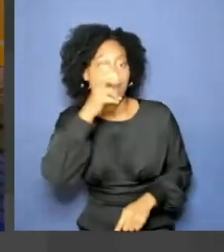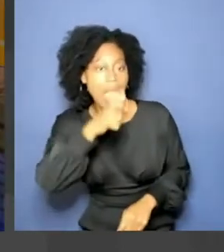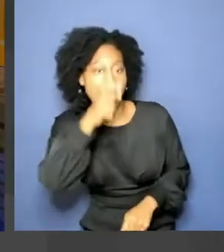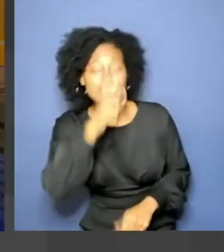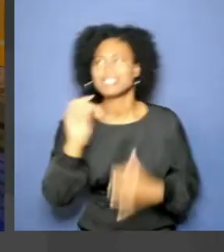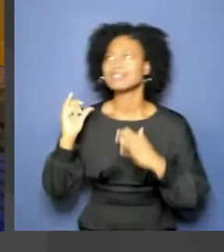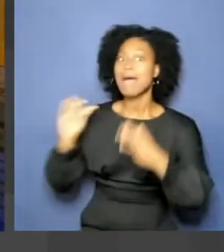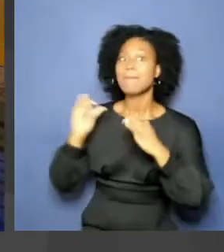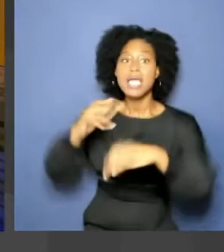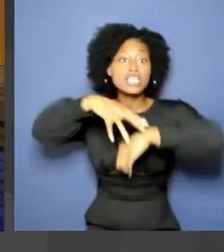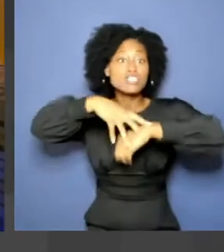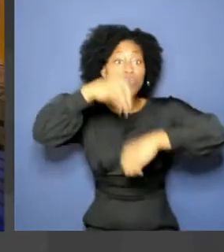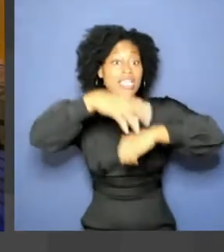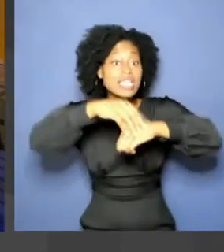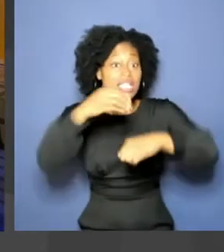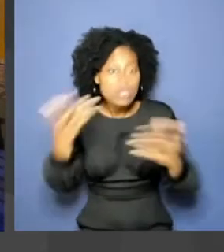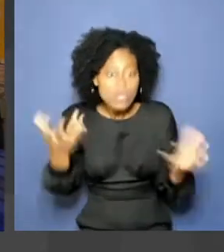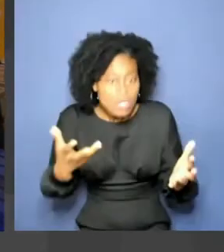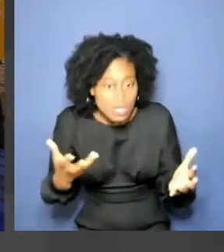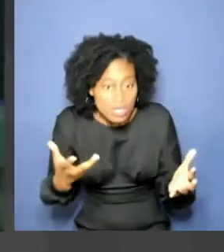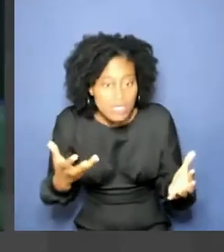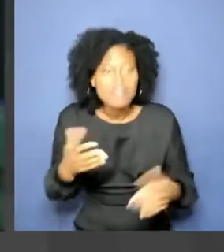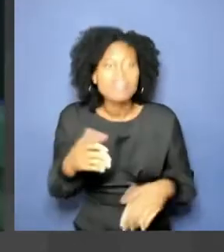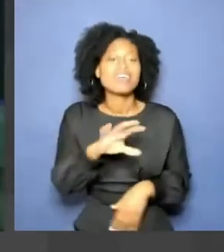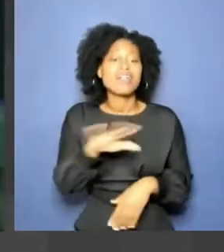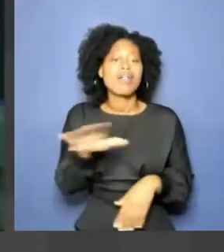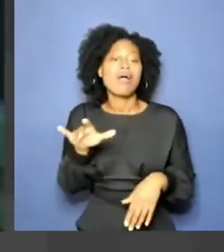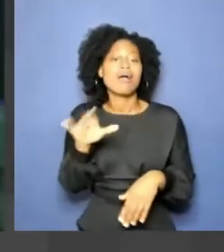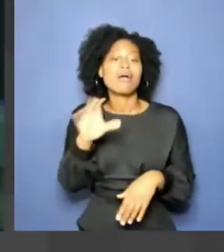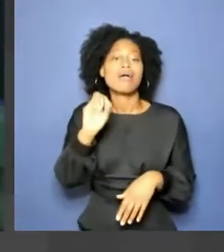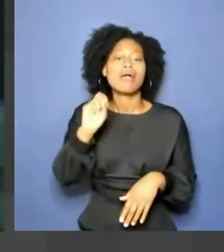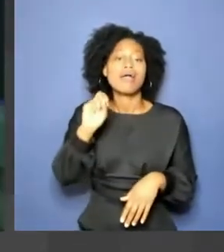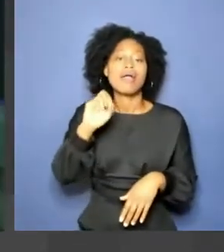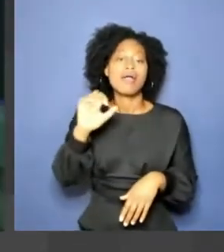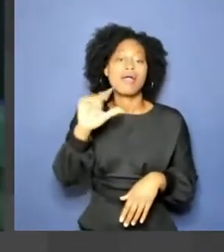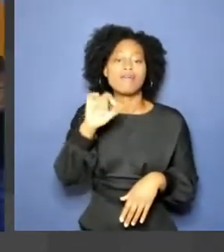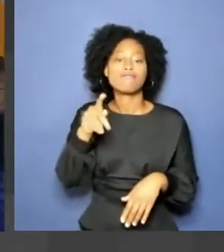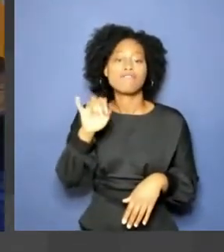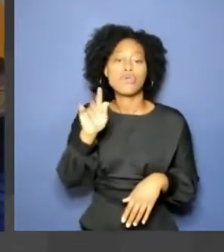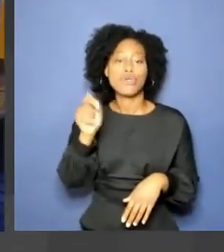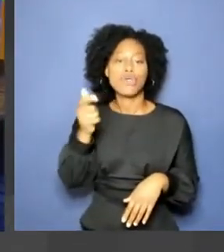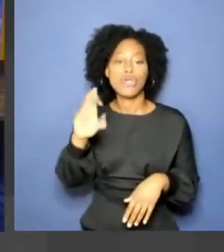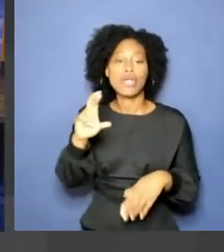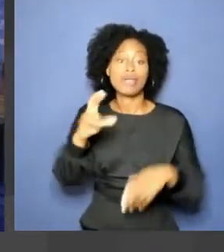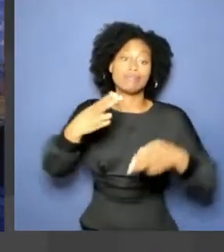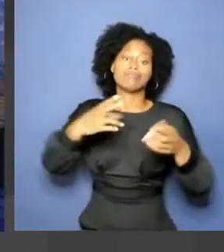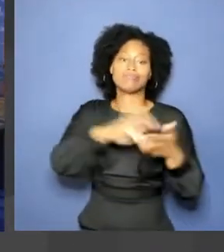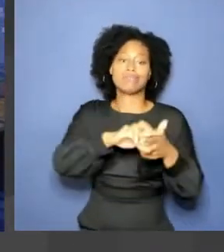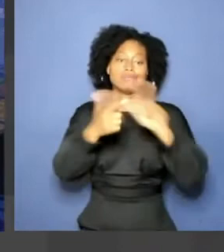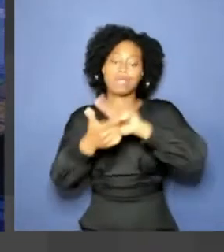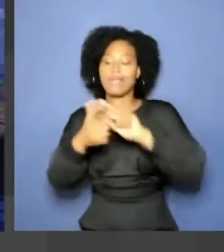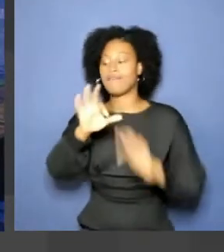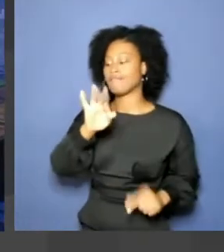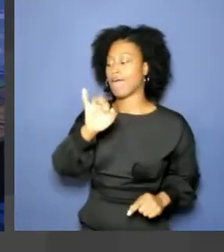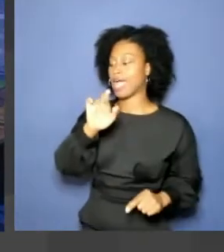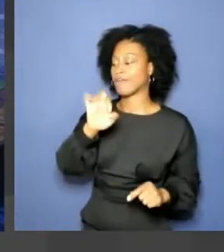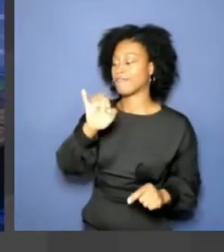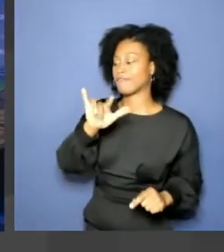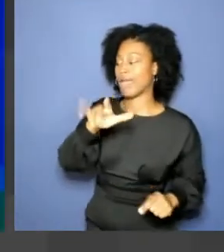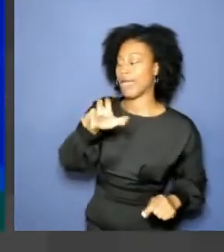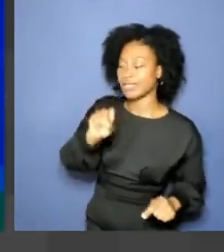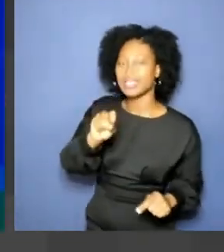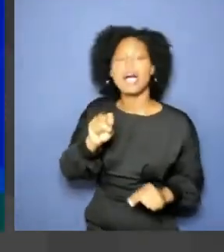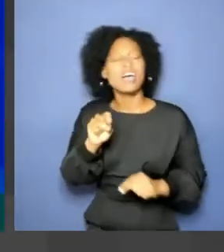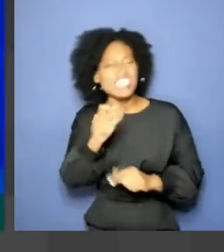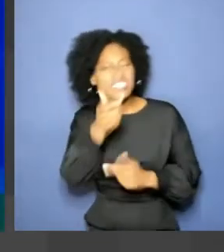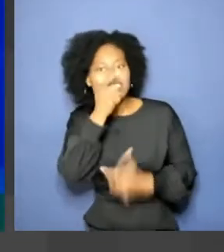Swedish, it's eldflugor, and that's actually literally translates to fireflies. okay. It's very interesting. It became like